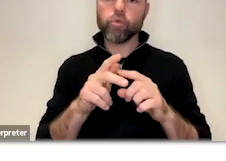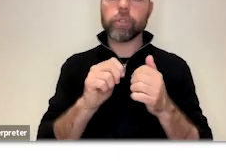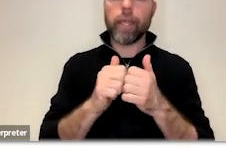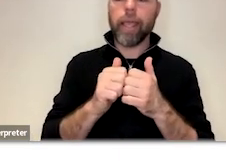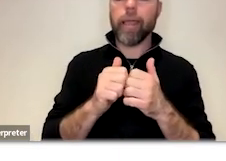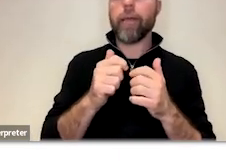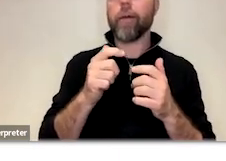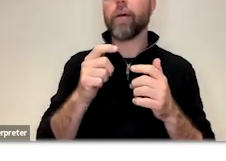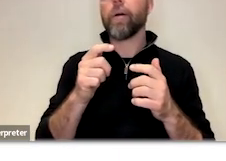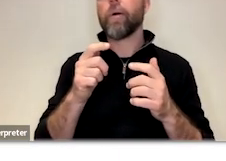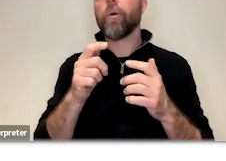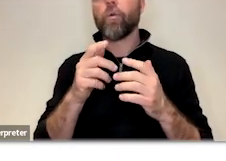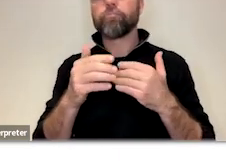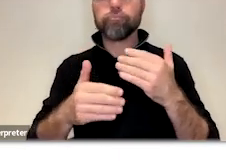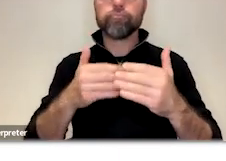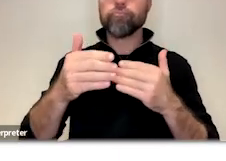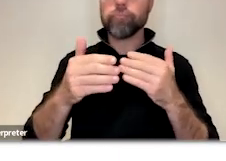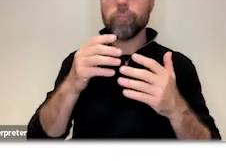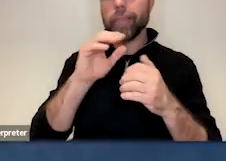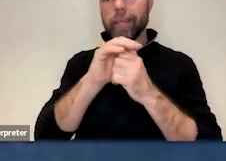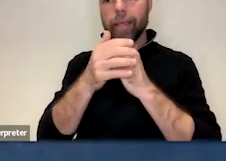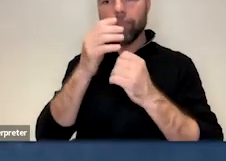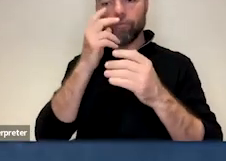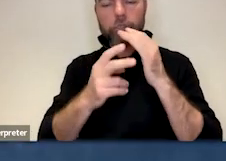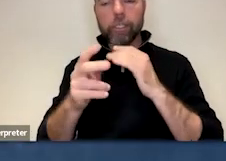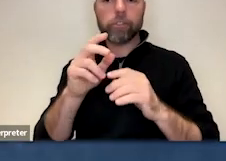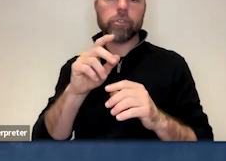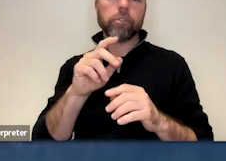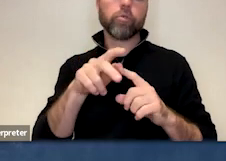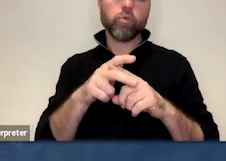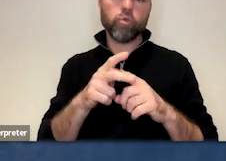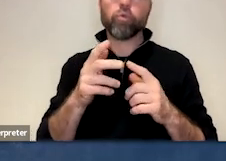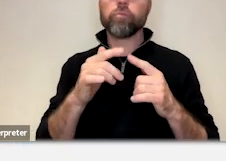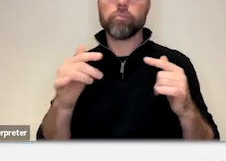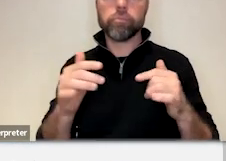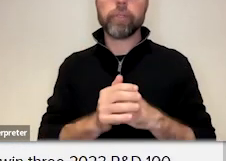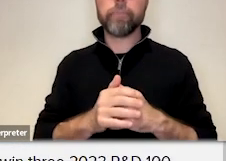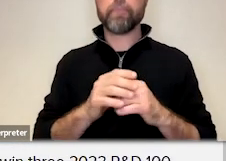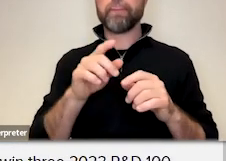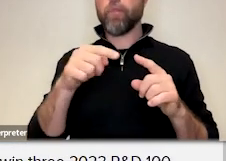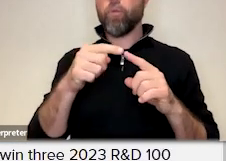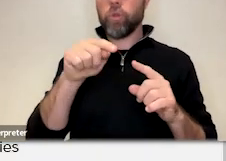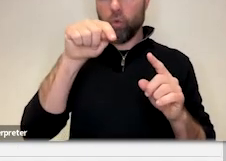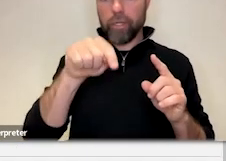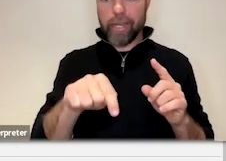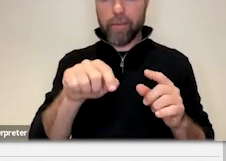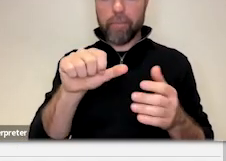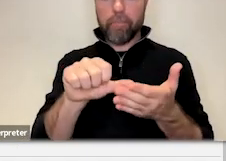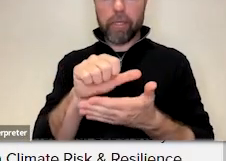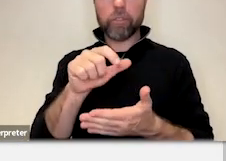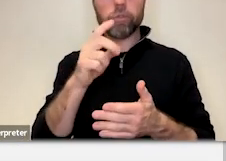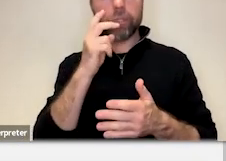through our climate projection tool, and more. As I scroll down the page, you're going to get some